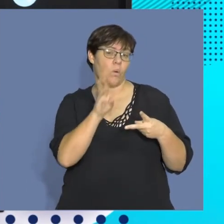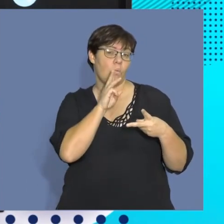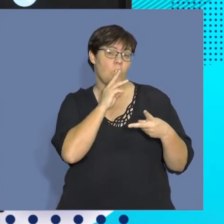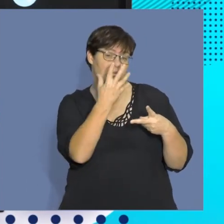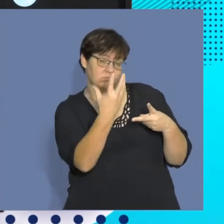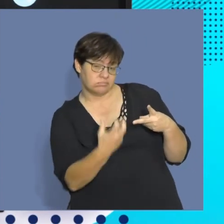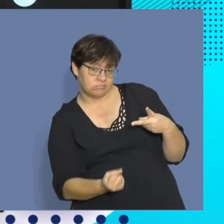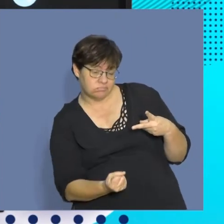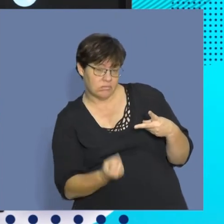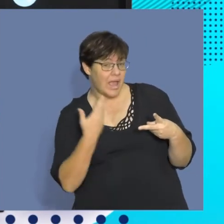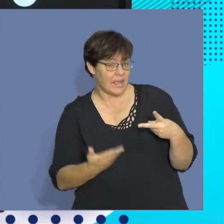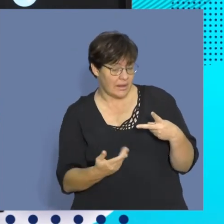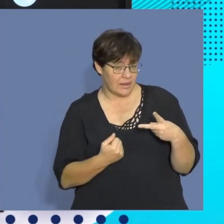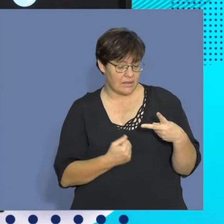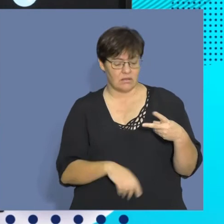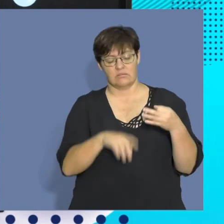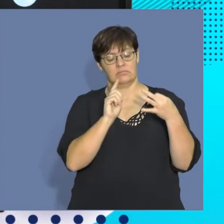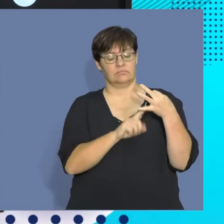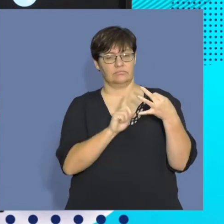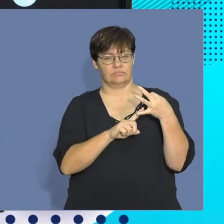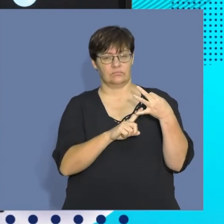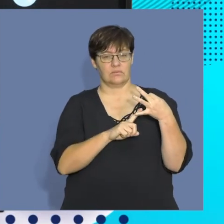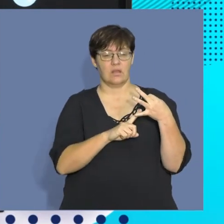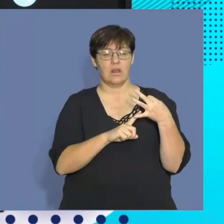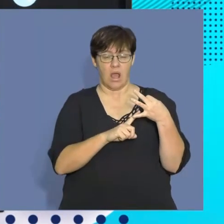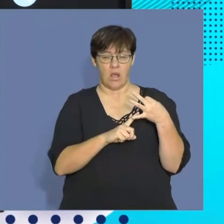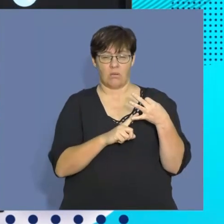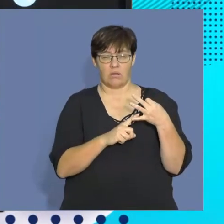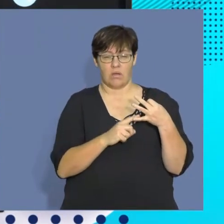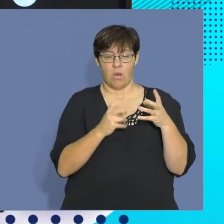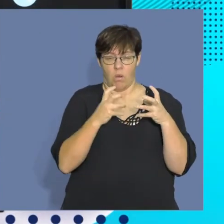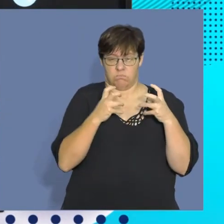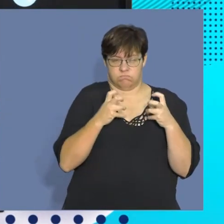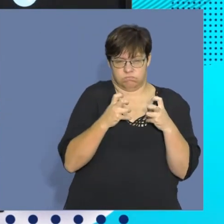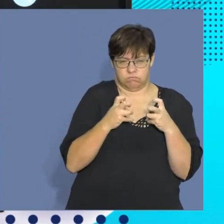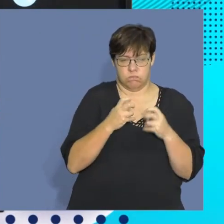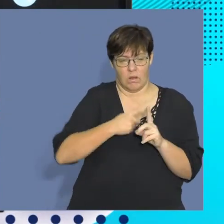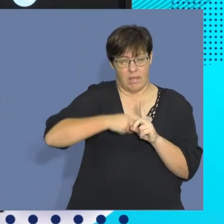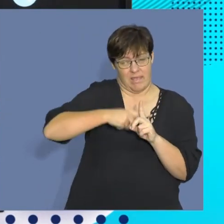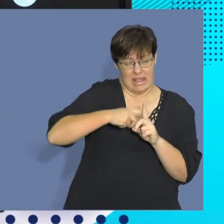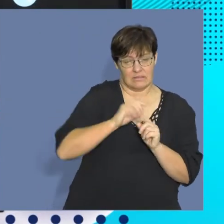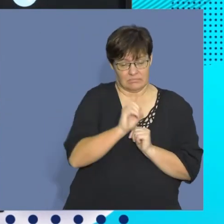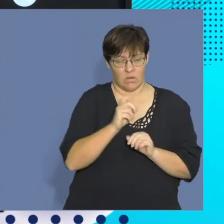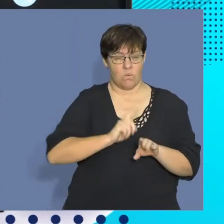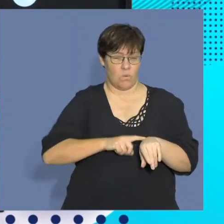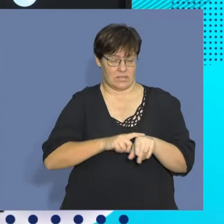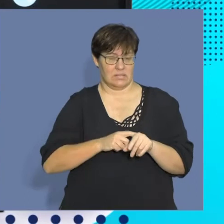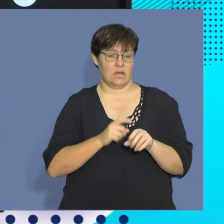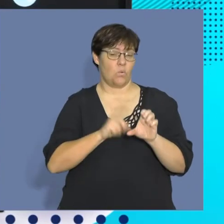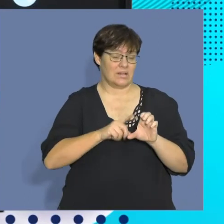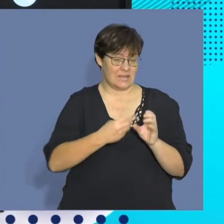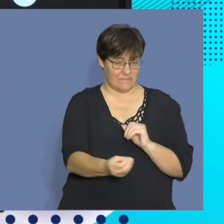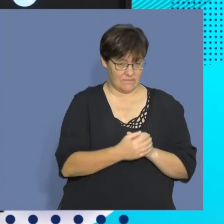such as water retention capacity. We also know that the humus content plays a significant role in the quality of the